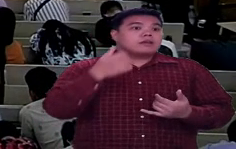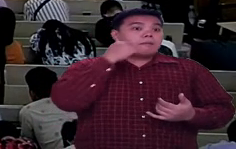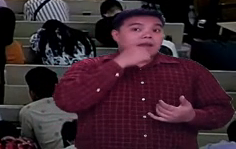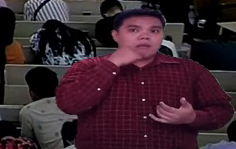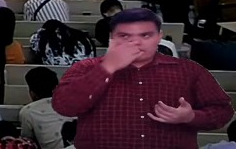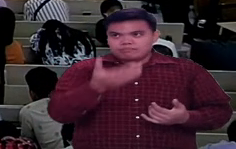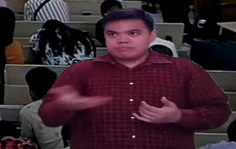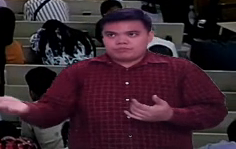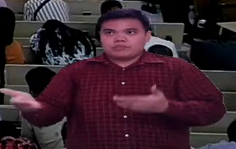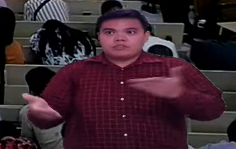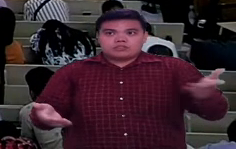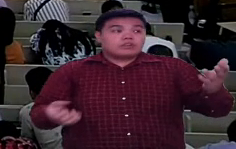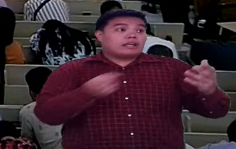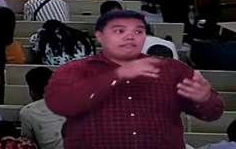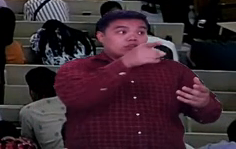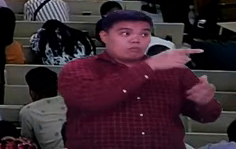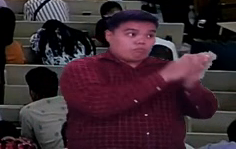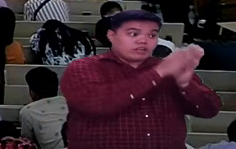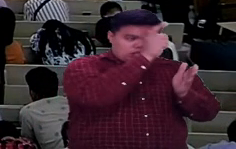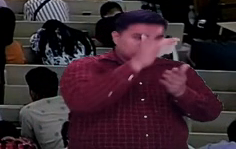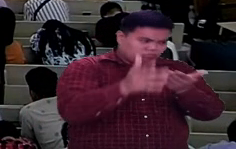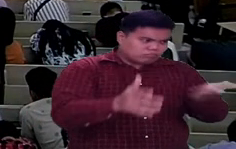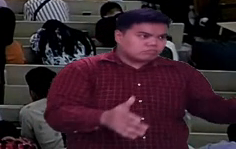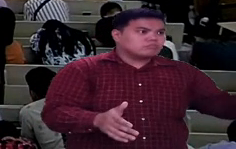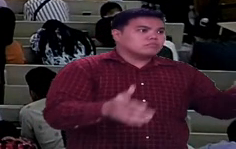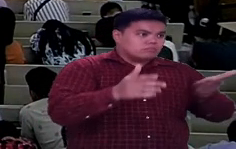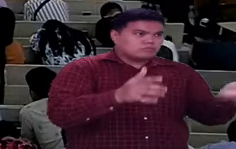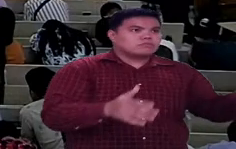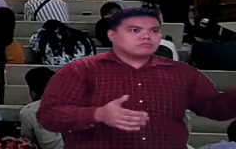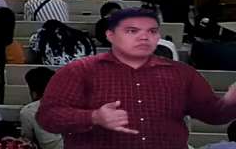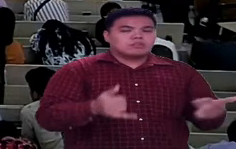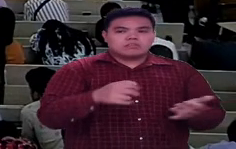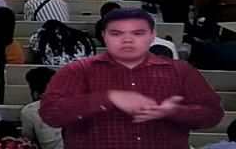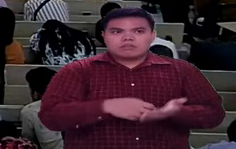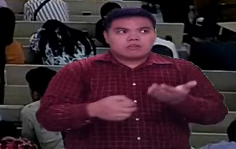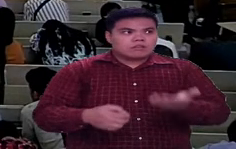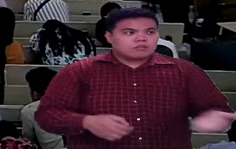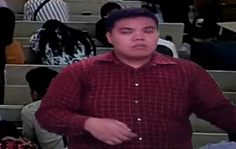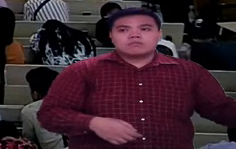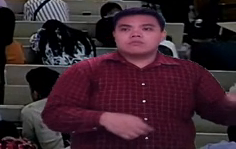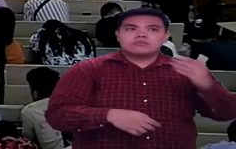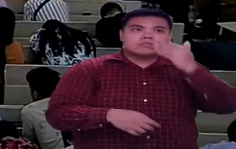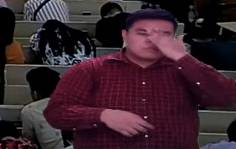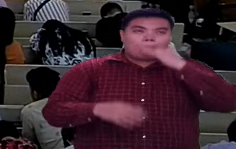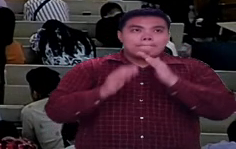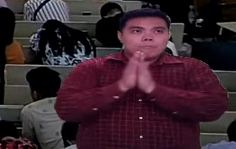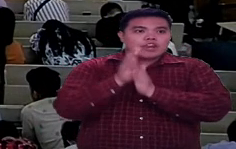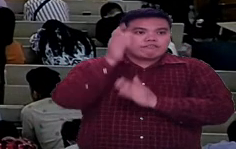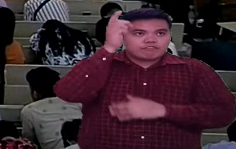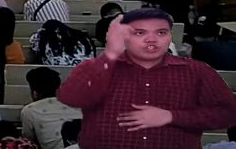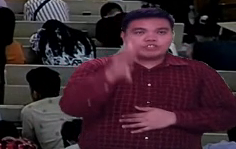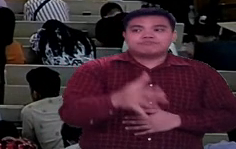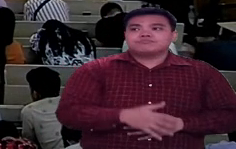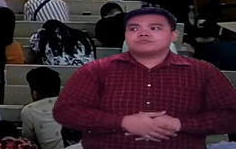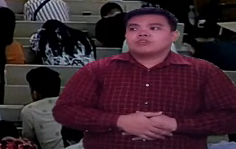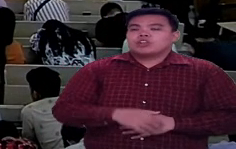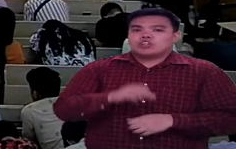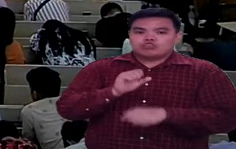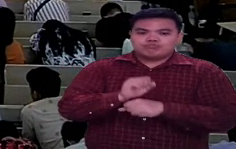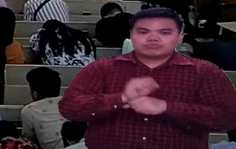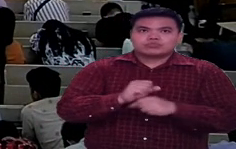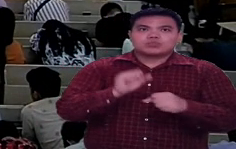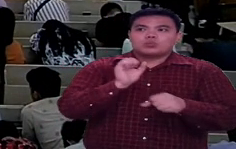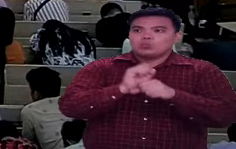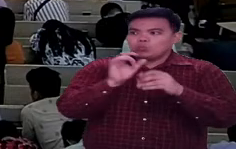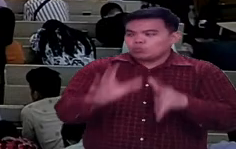Ladies, please join these that are already kneeling before the Lord tonight. Stand from your seat. Come to the altar. Church workers,